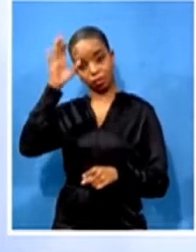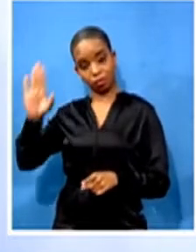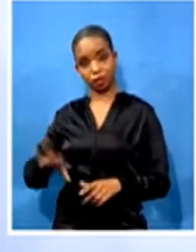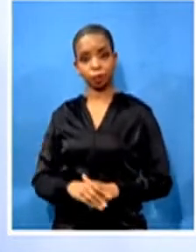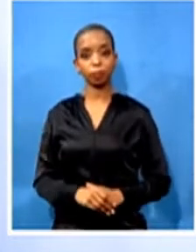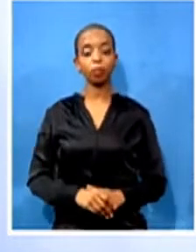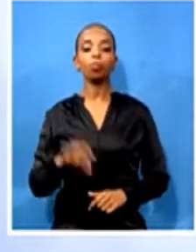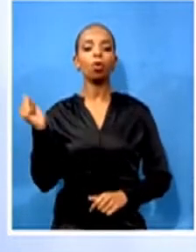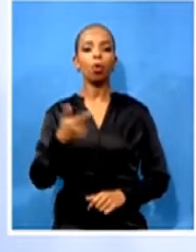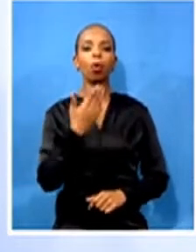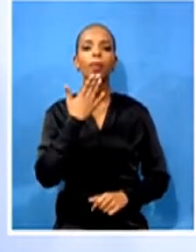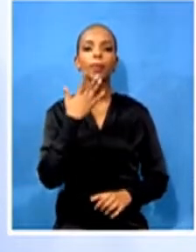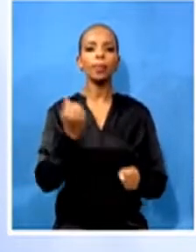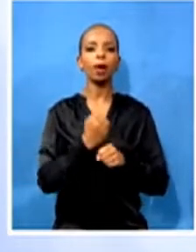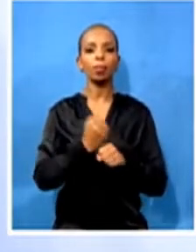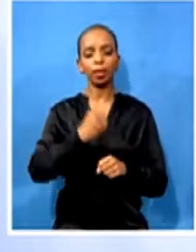members of the South African Police,